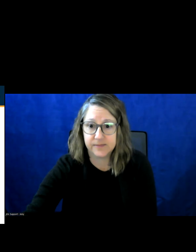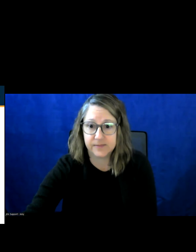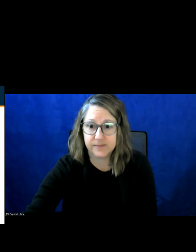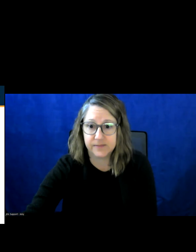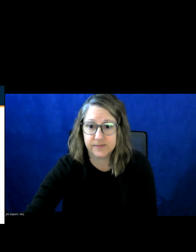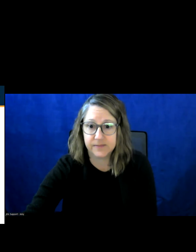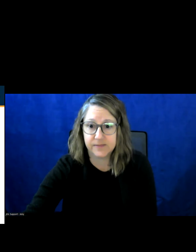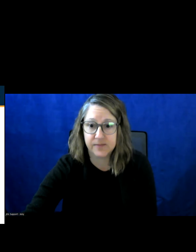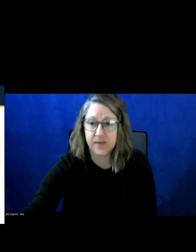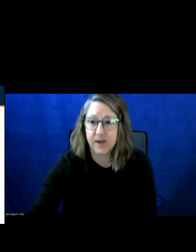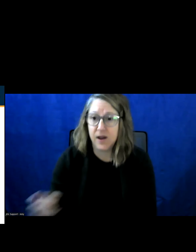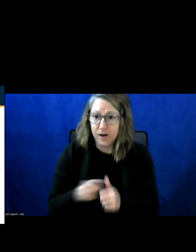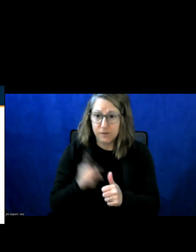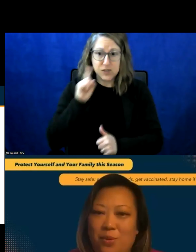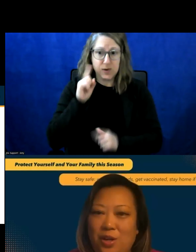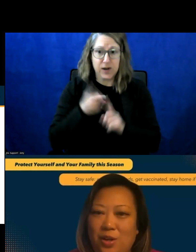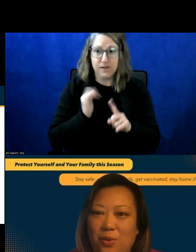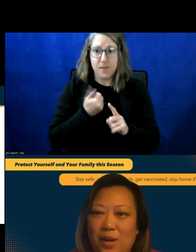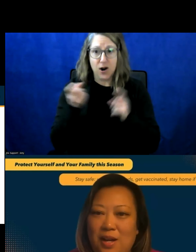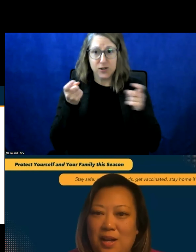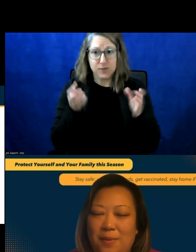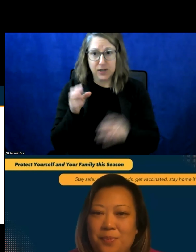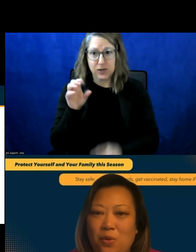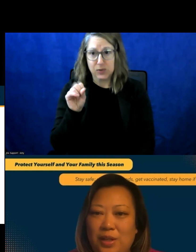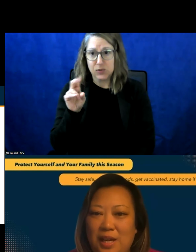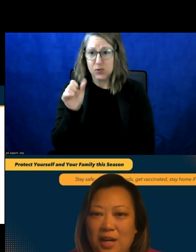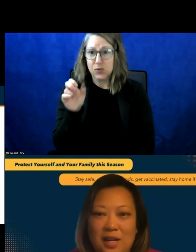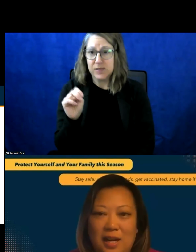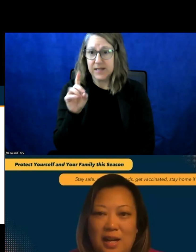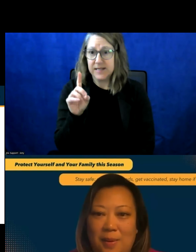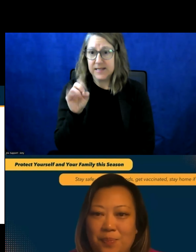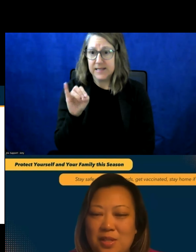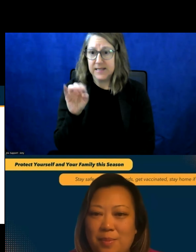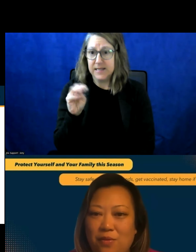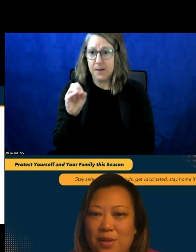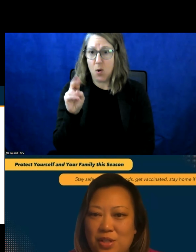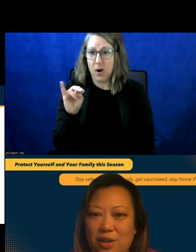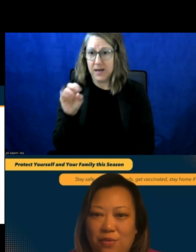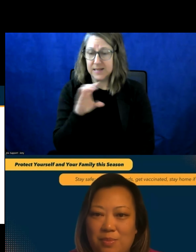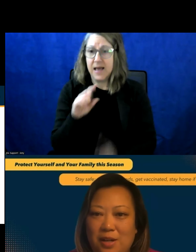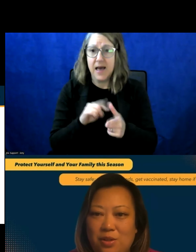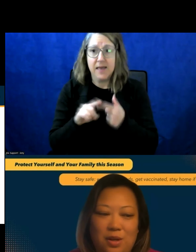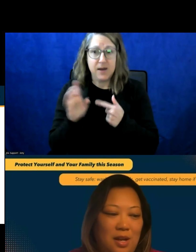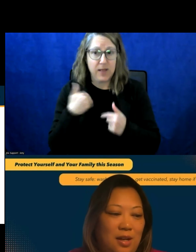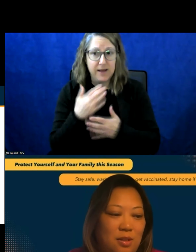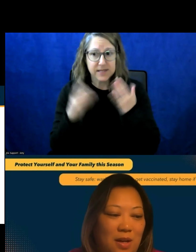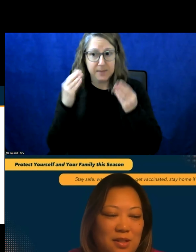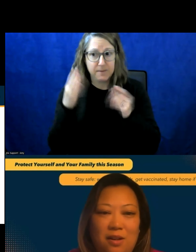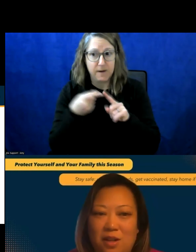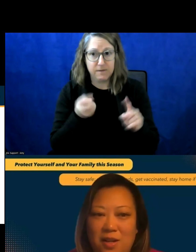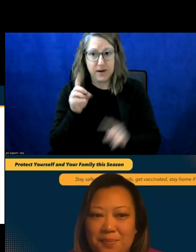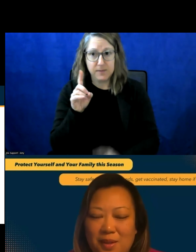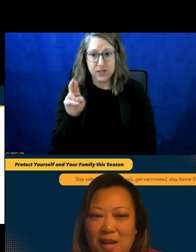from our director, Susan DeMorris. Then we'll hear some information from Dr.